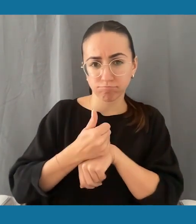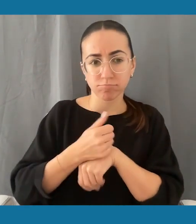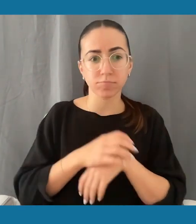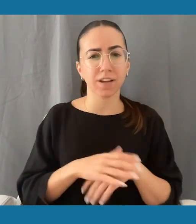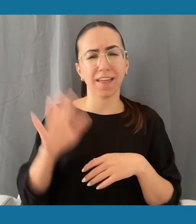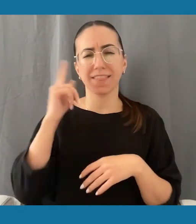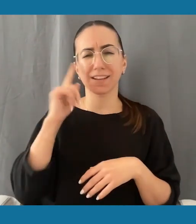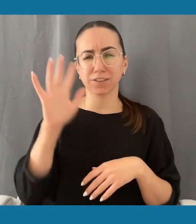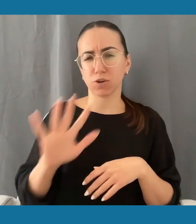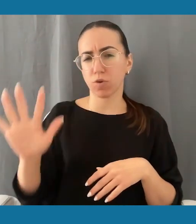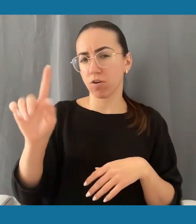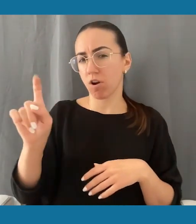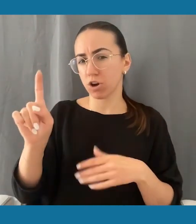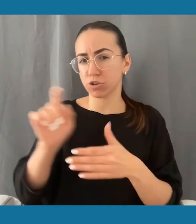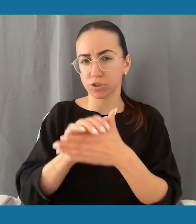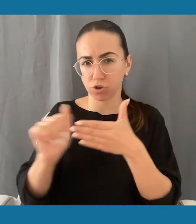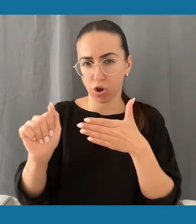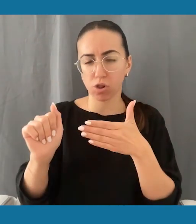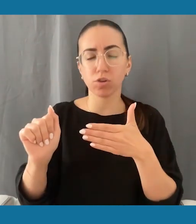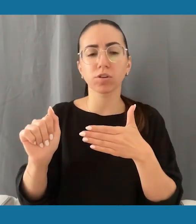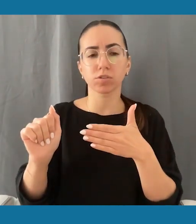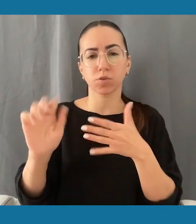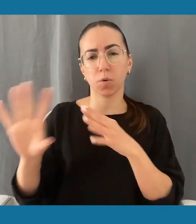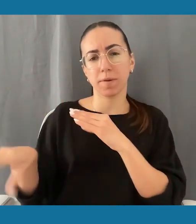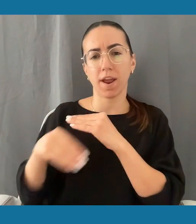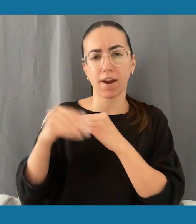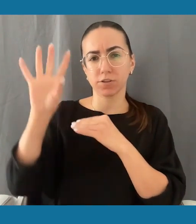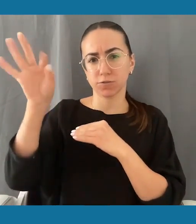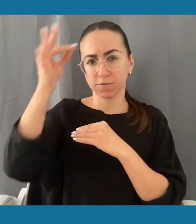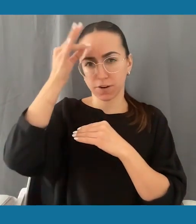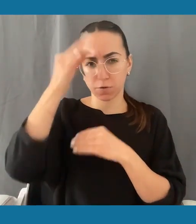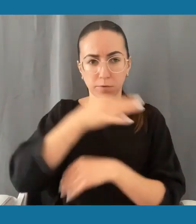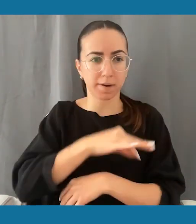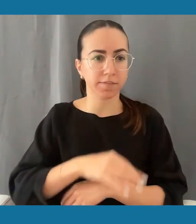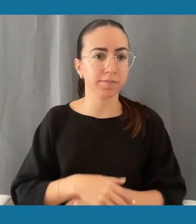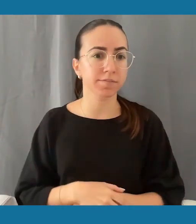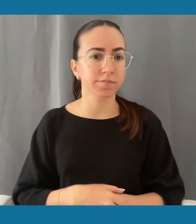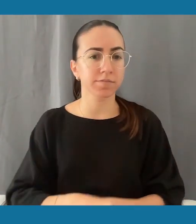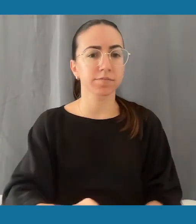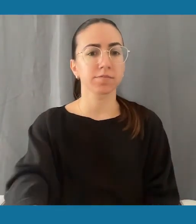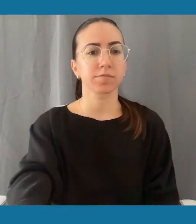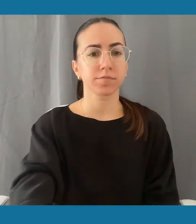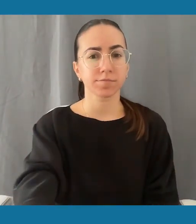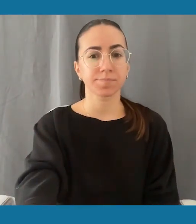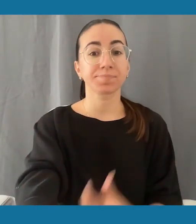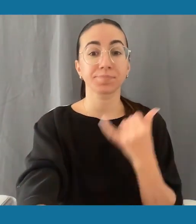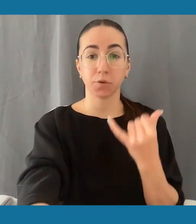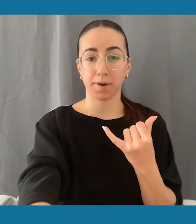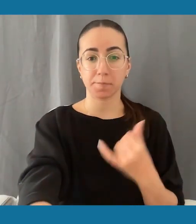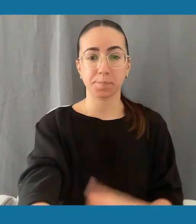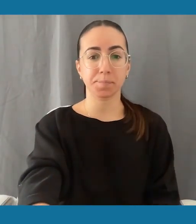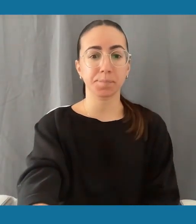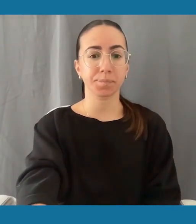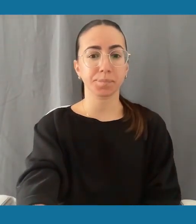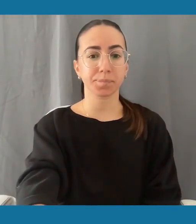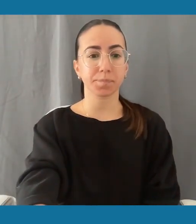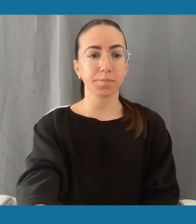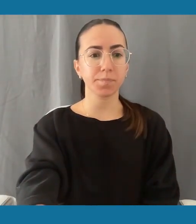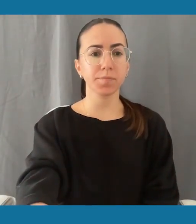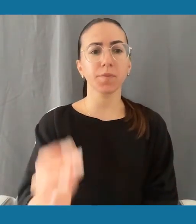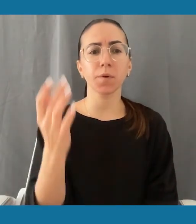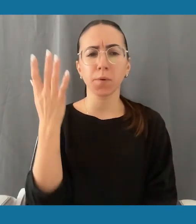so that gets added to the federal benefit, but that varies by state. So now, why would we